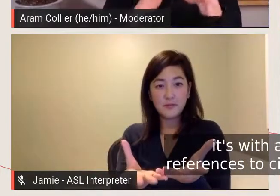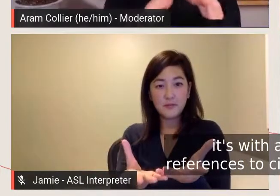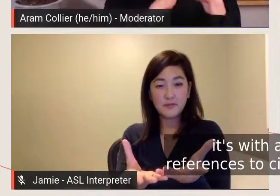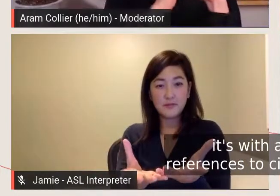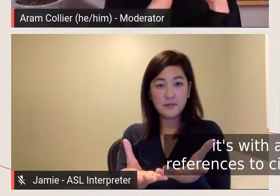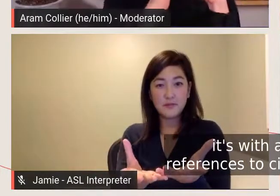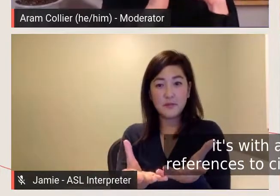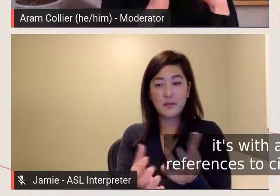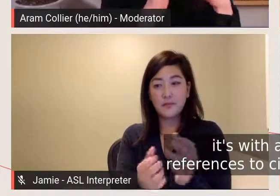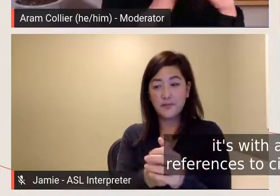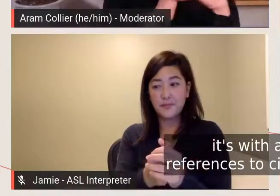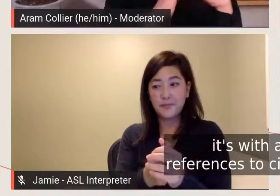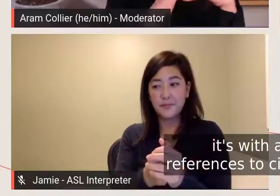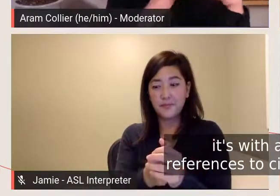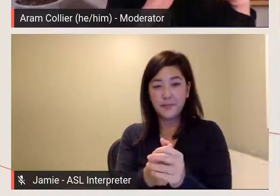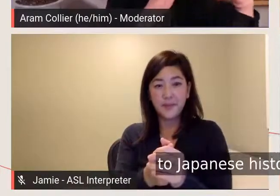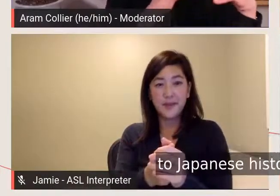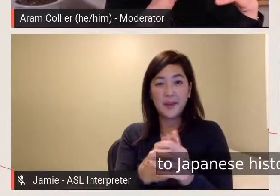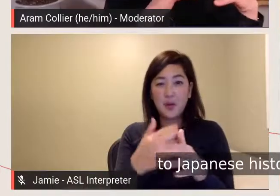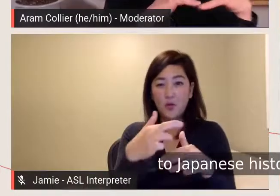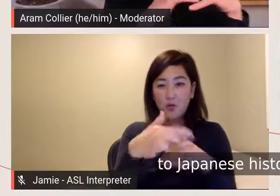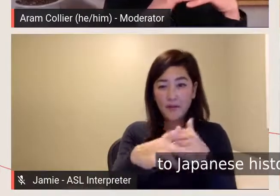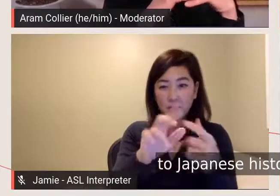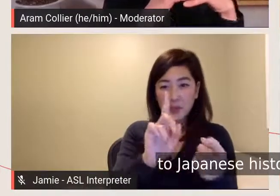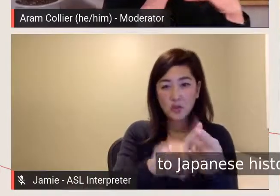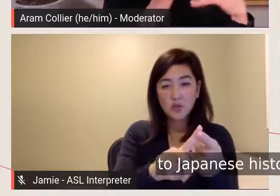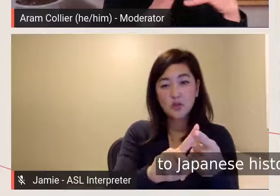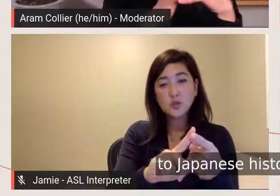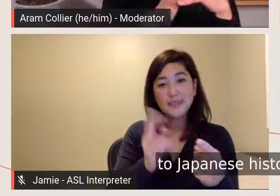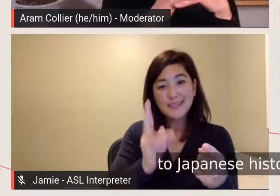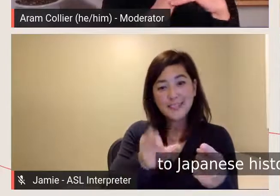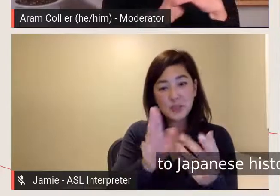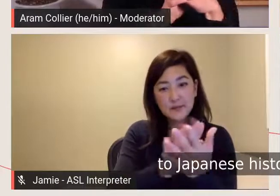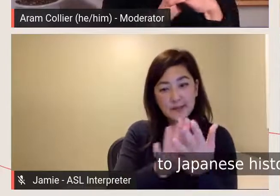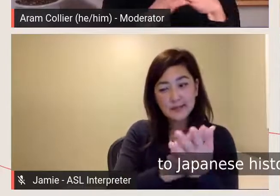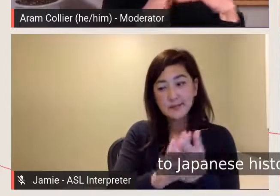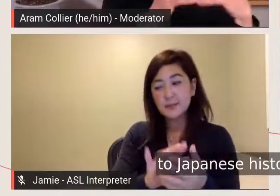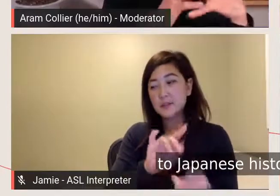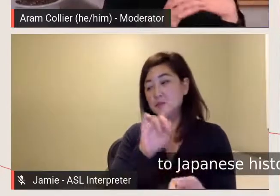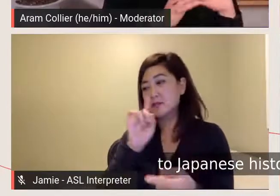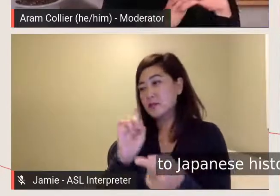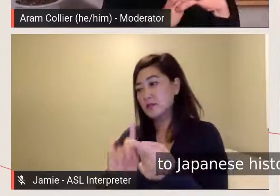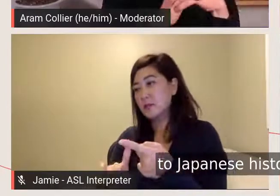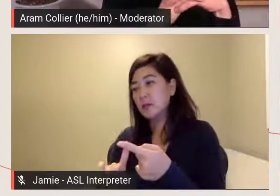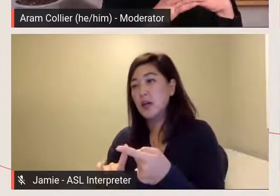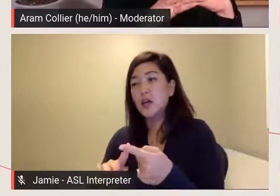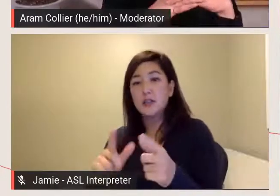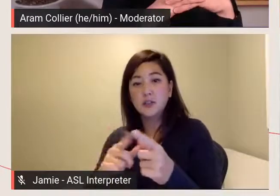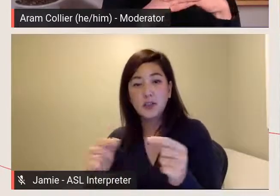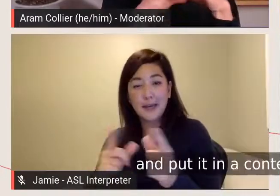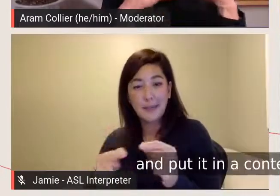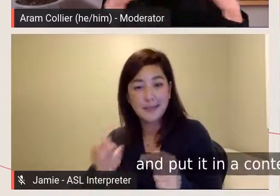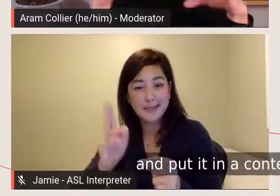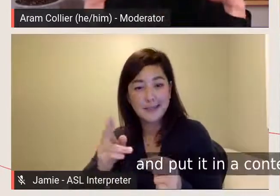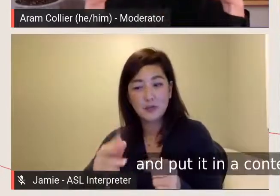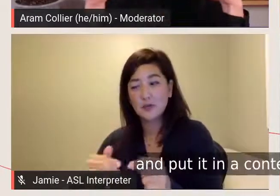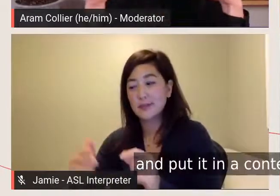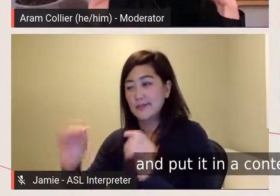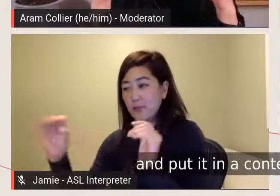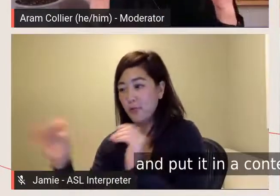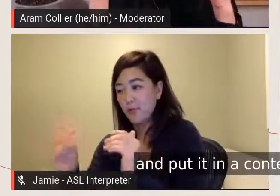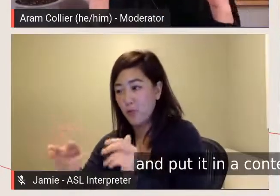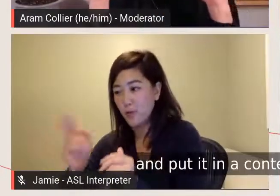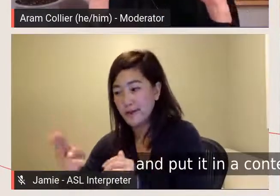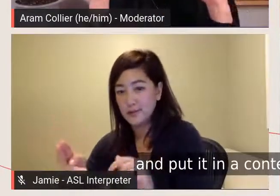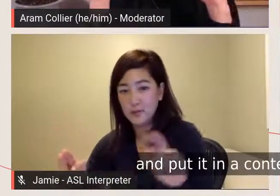these references to cinema history, to Japanese history, war history, and put it in